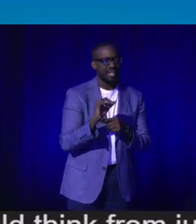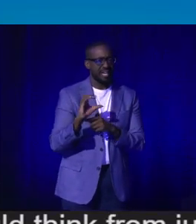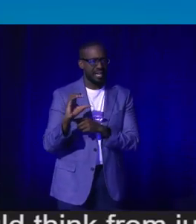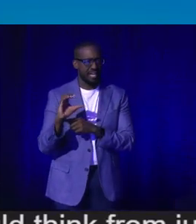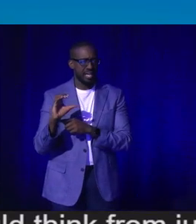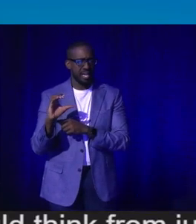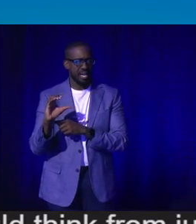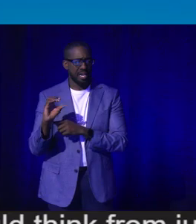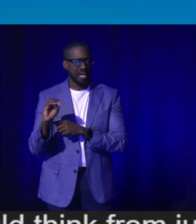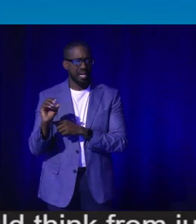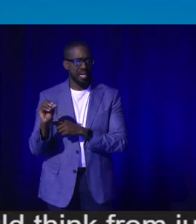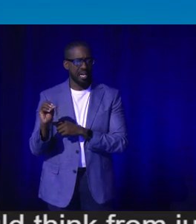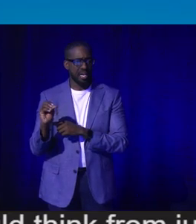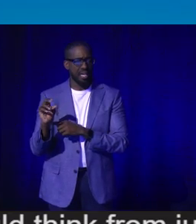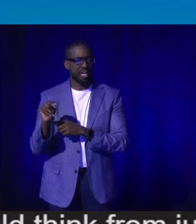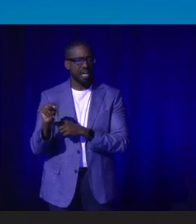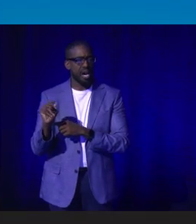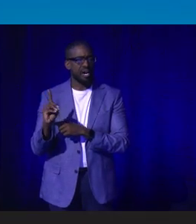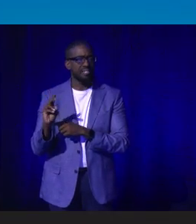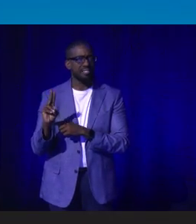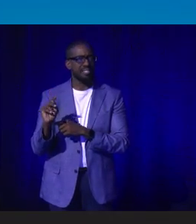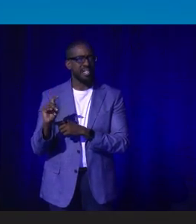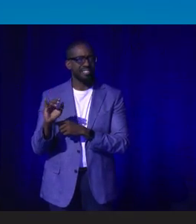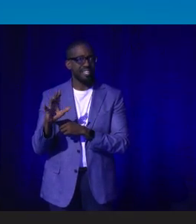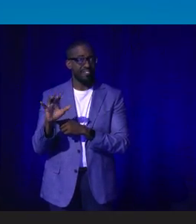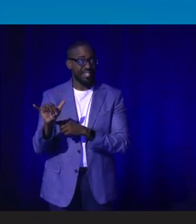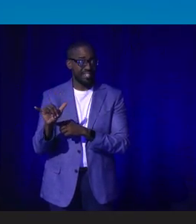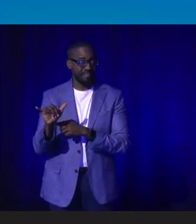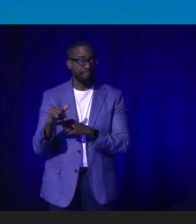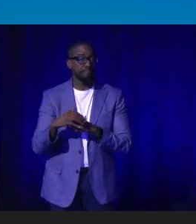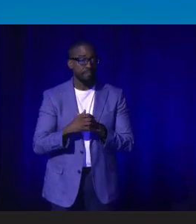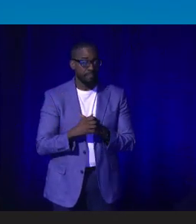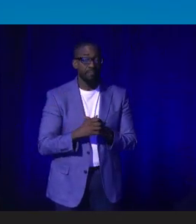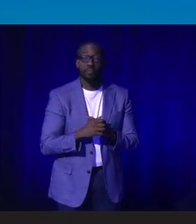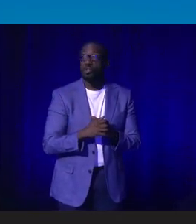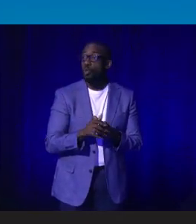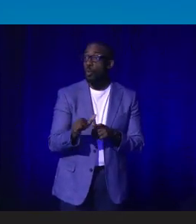role. So the next question from house left again.